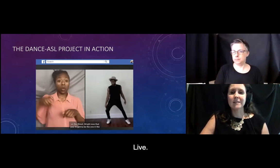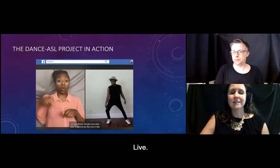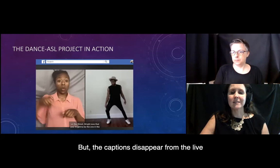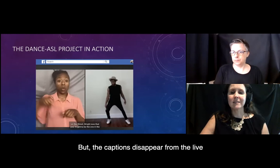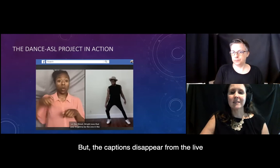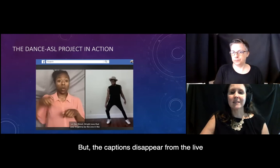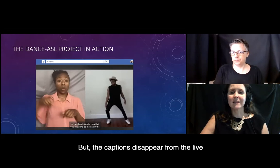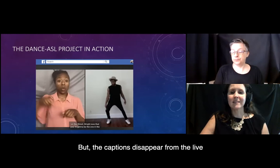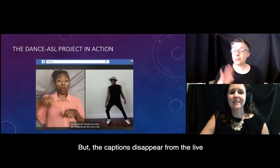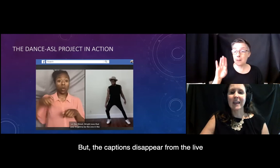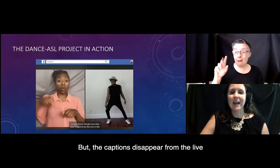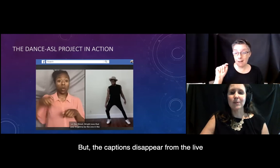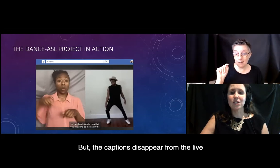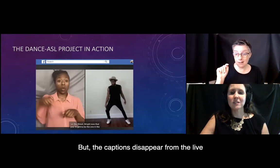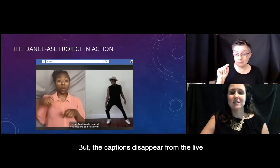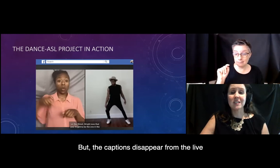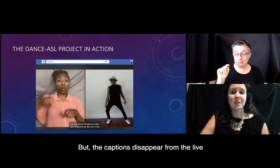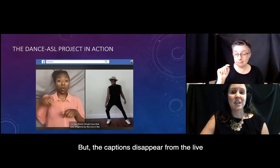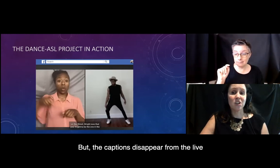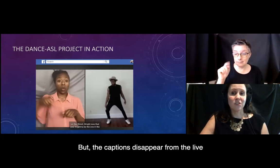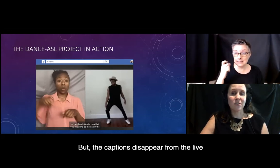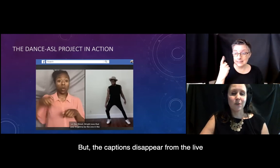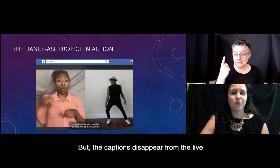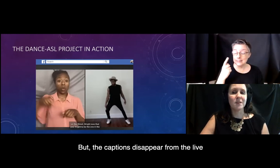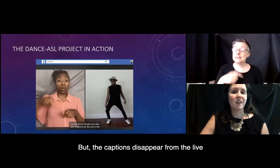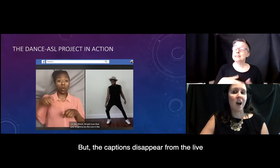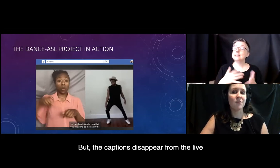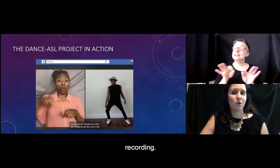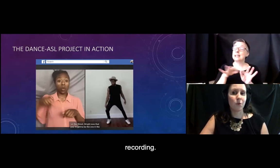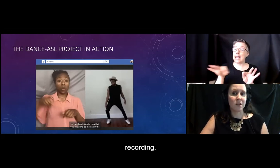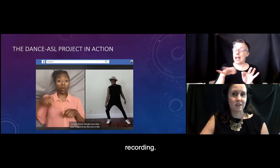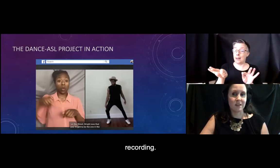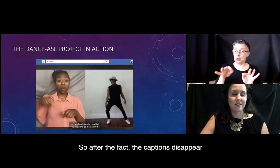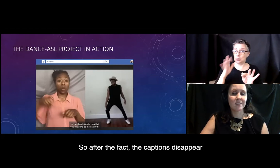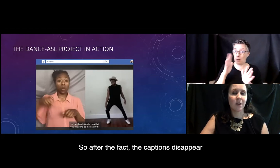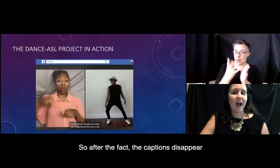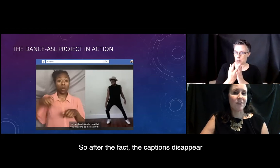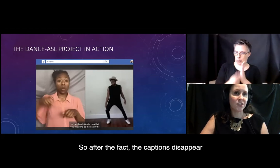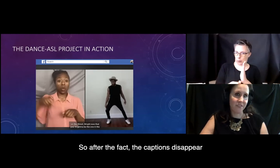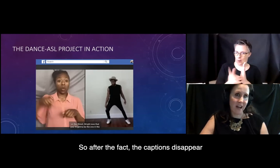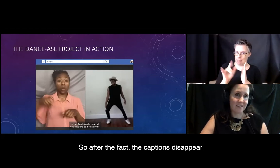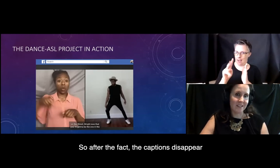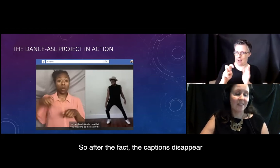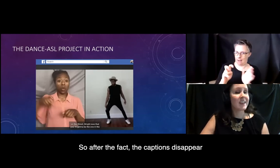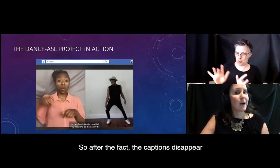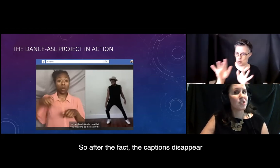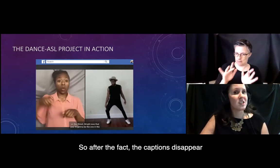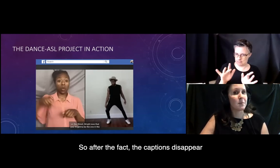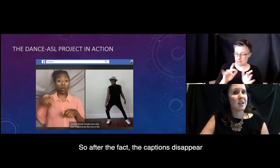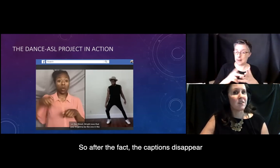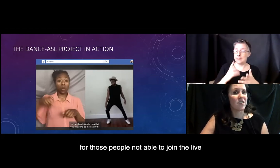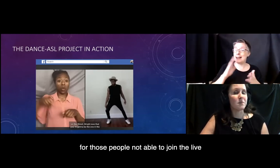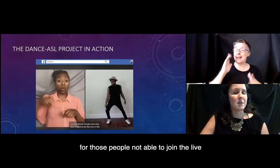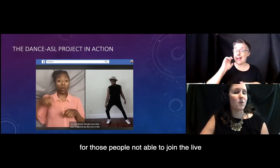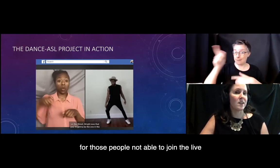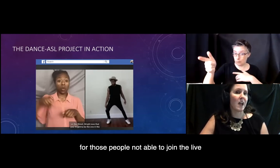But the captions disappear from the live recording. So after the fact, the caption